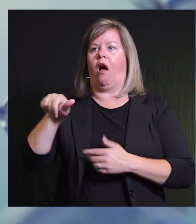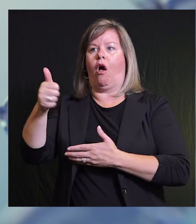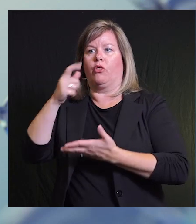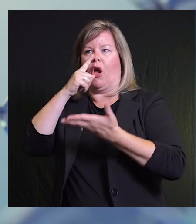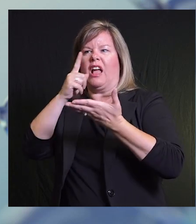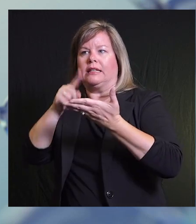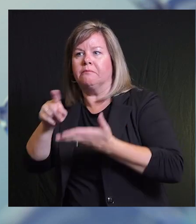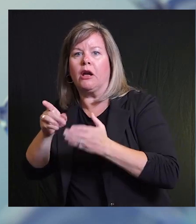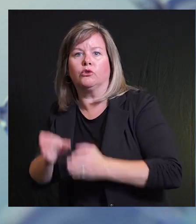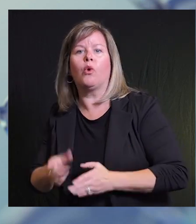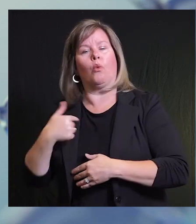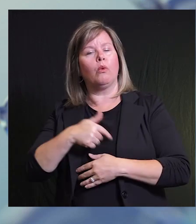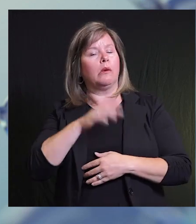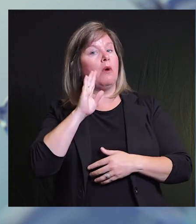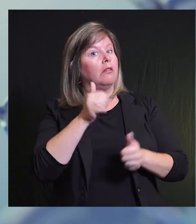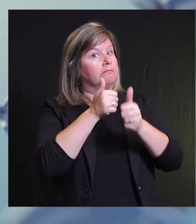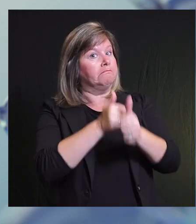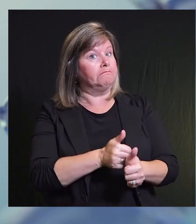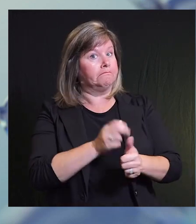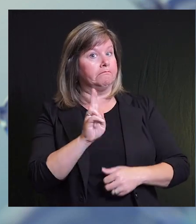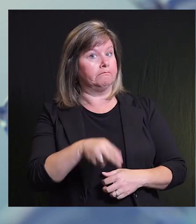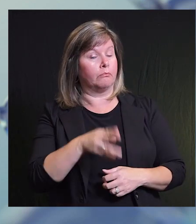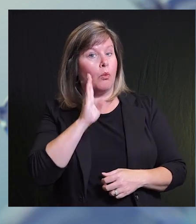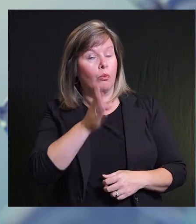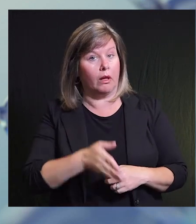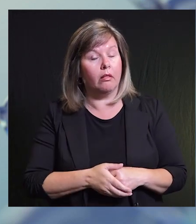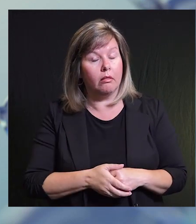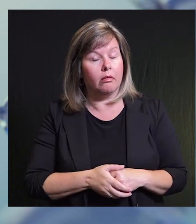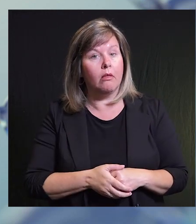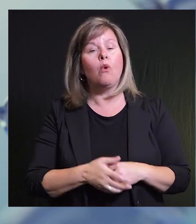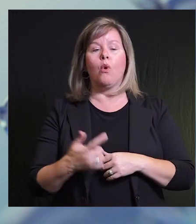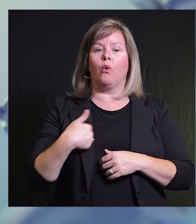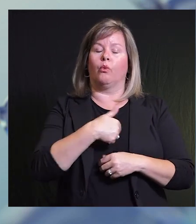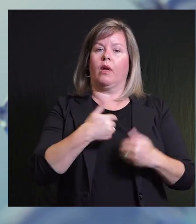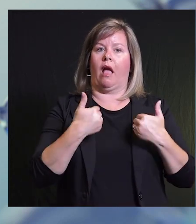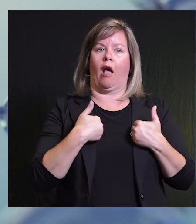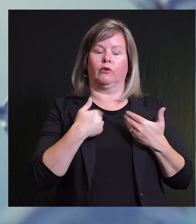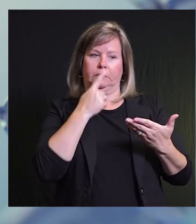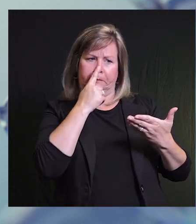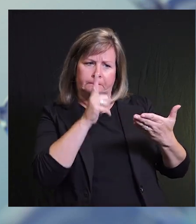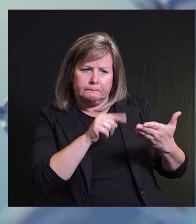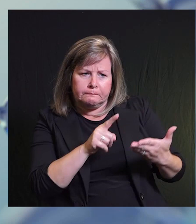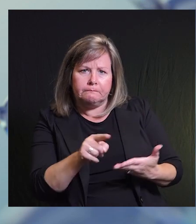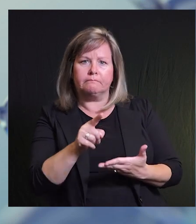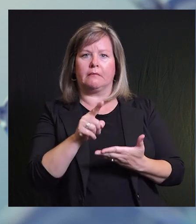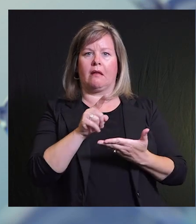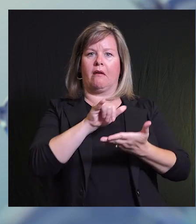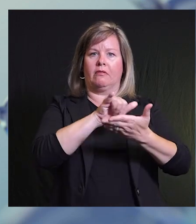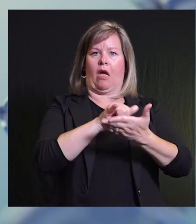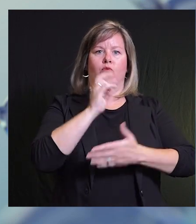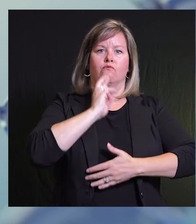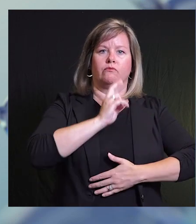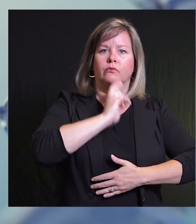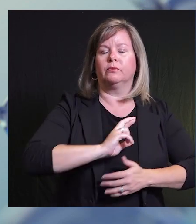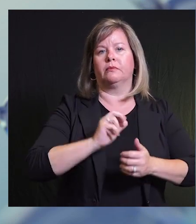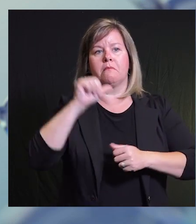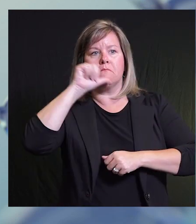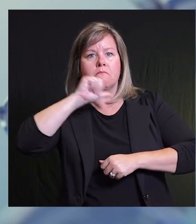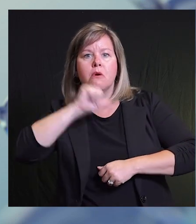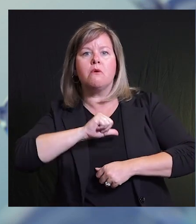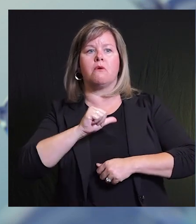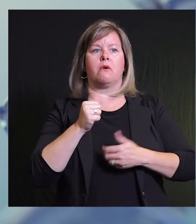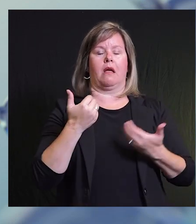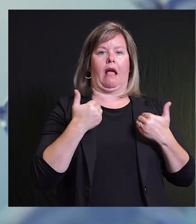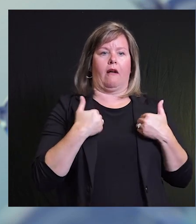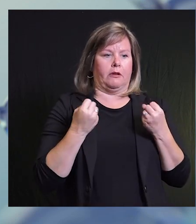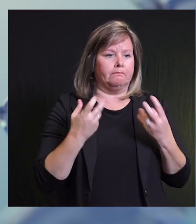own inspectors, we make sure we follow up on that. And we make sure that an establishment that has had a validated problem